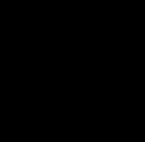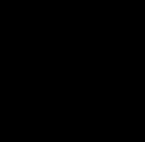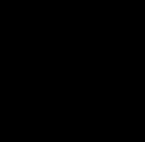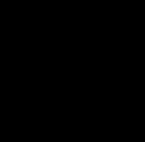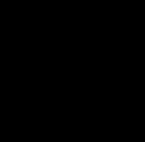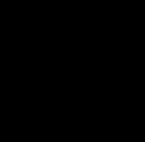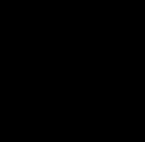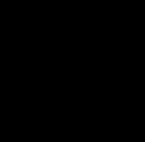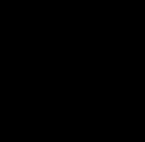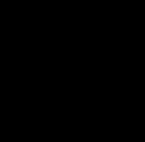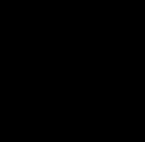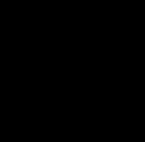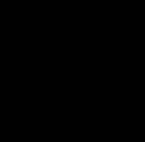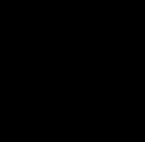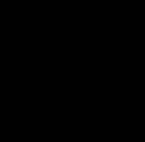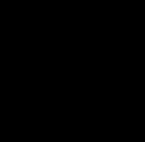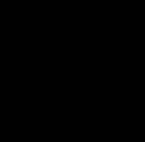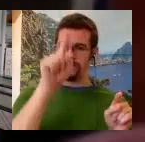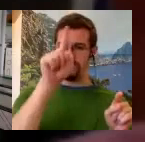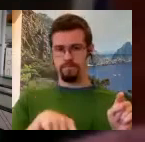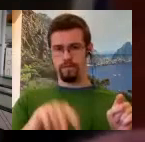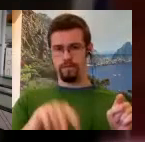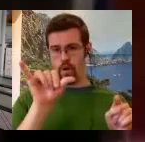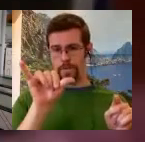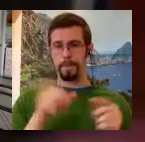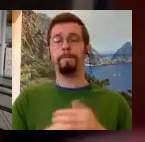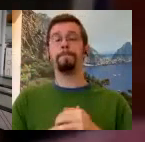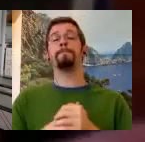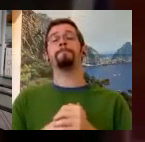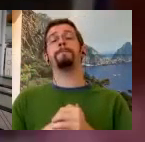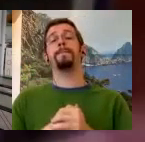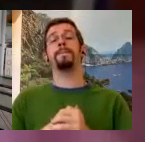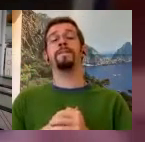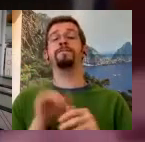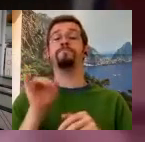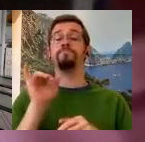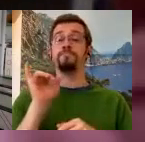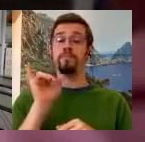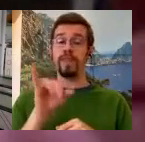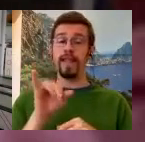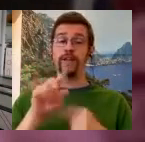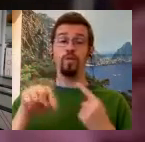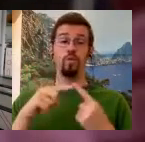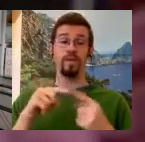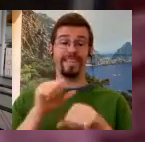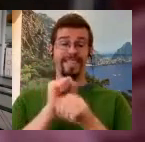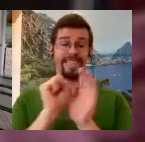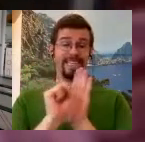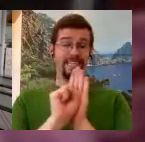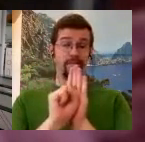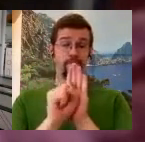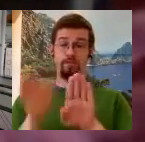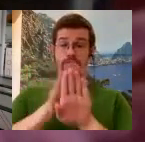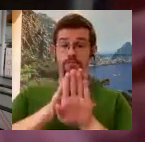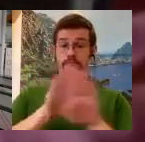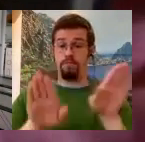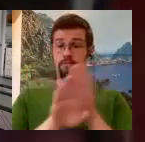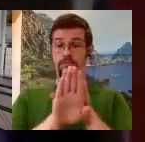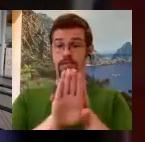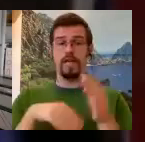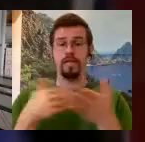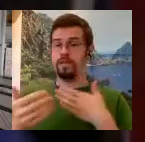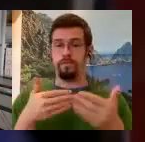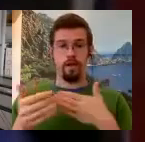and the Y coordinate. Now, unless you're talking about when symbols overlap, it doesn't really matter what order that two-dimensional space is written